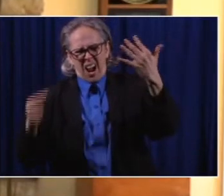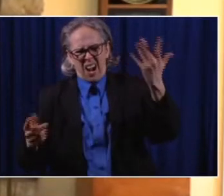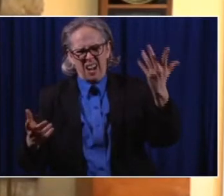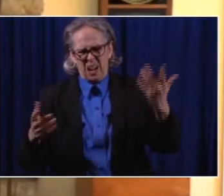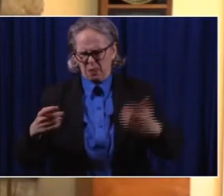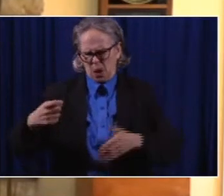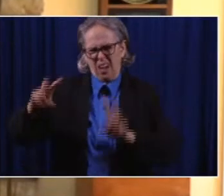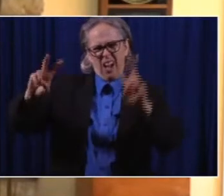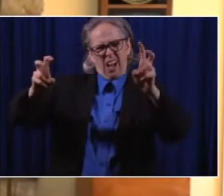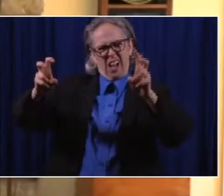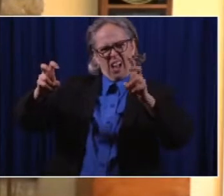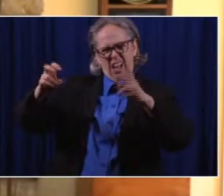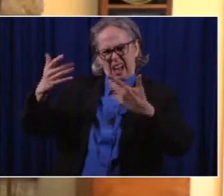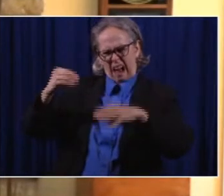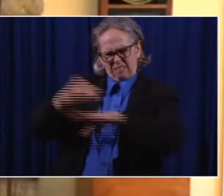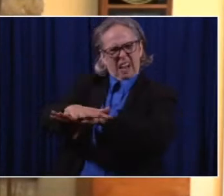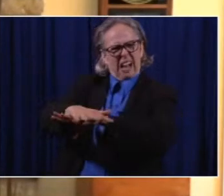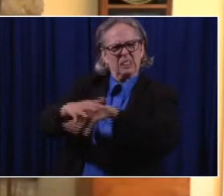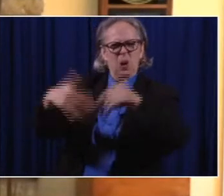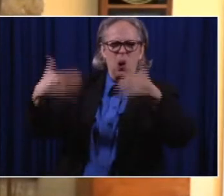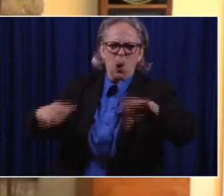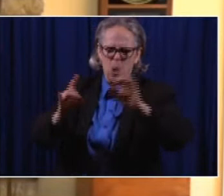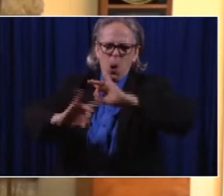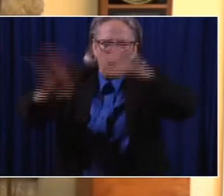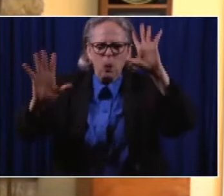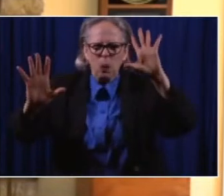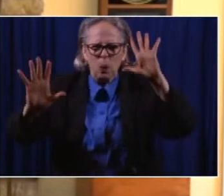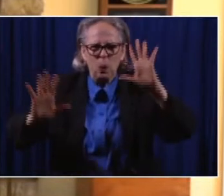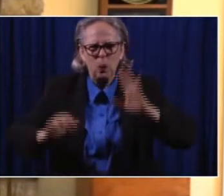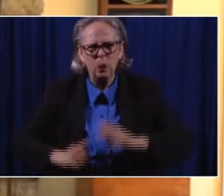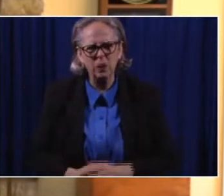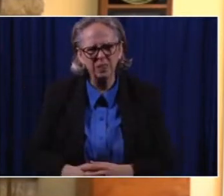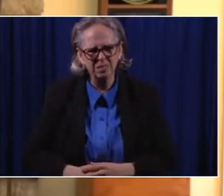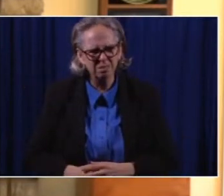We may come to that, I suppose, but that is not what we want to do.